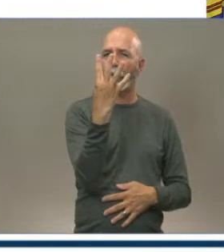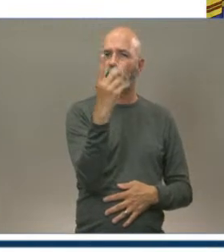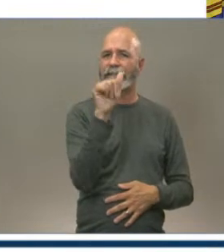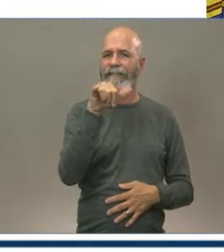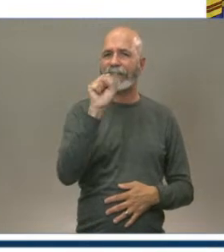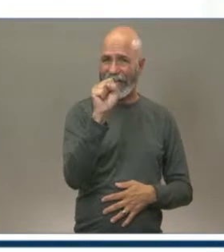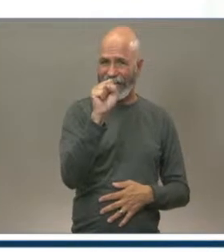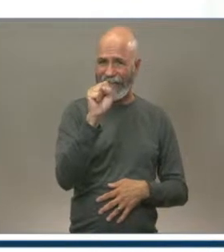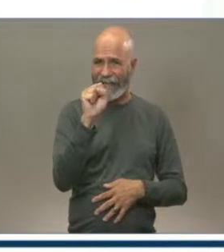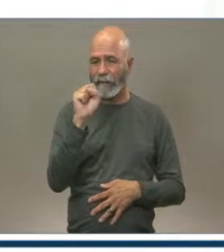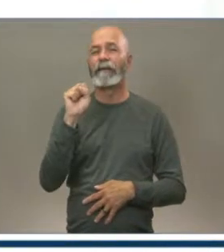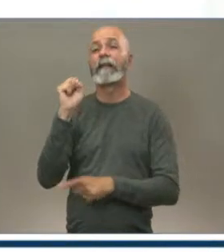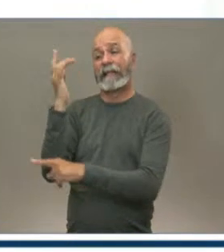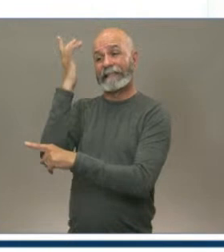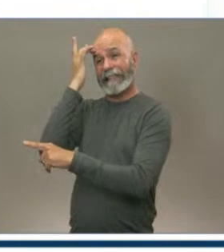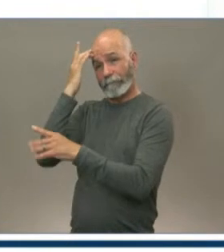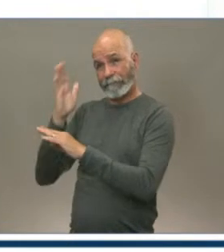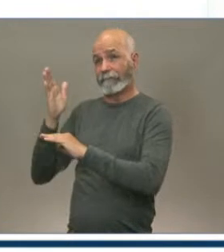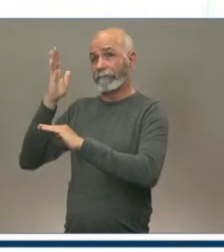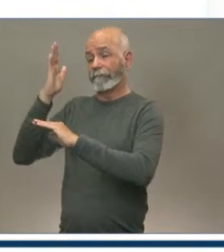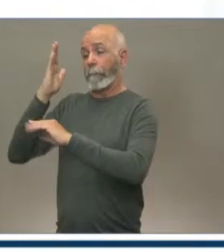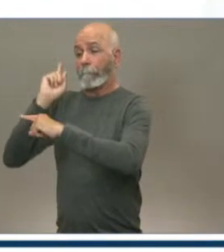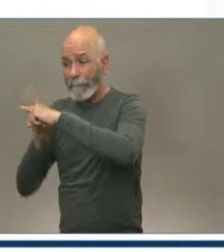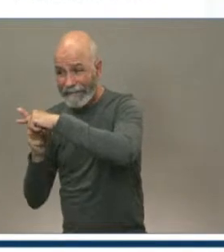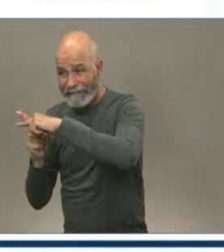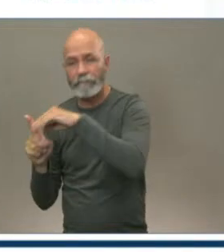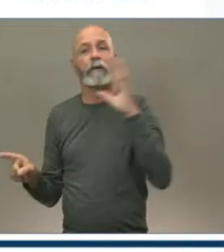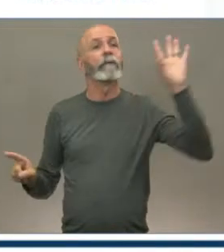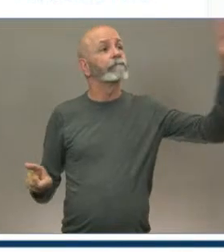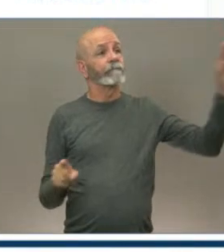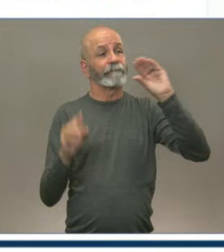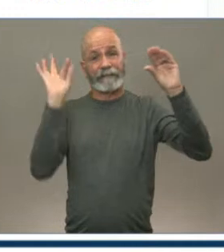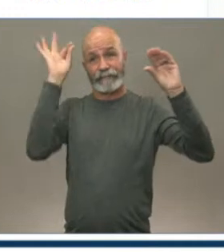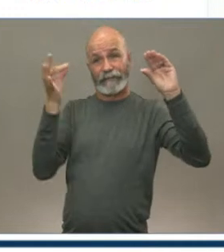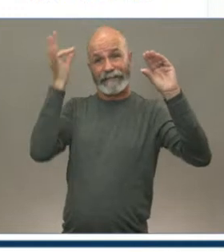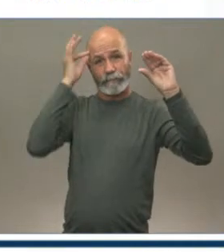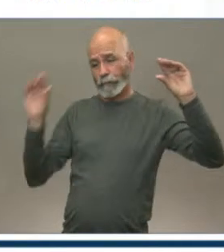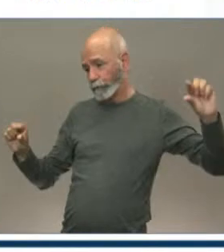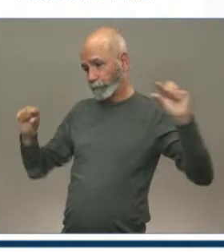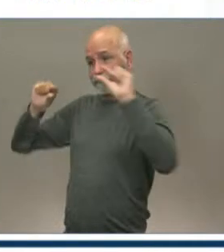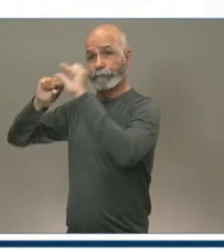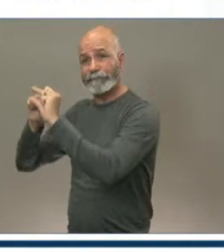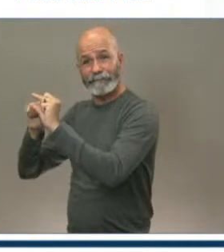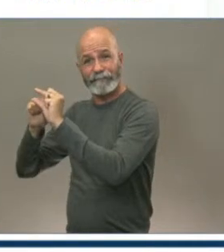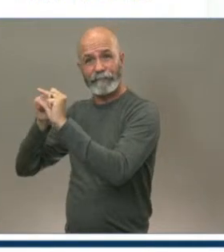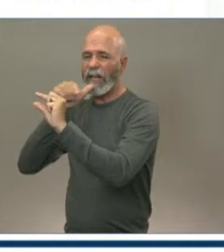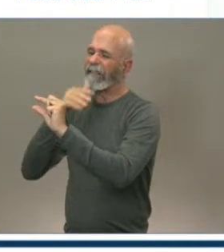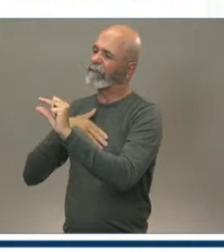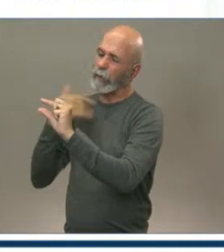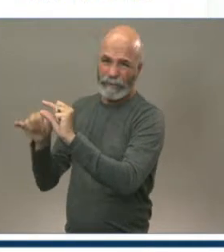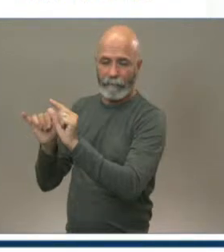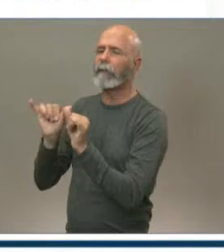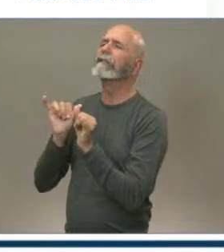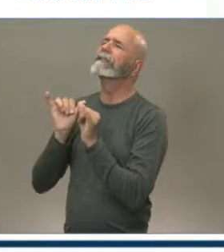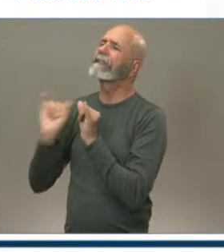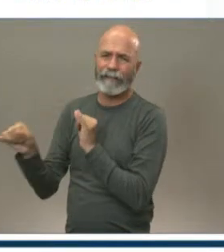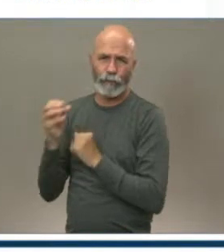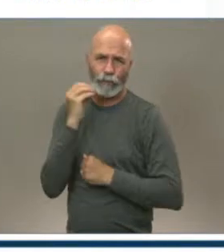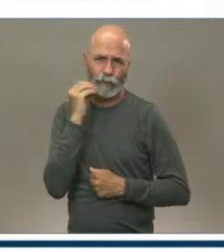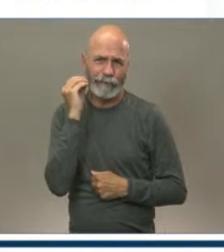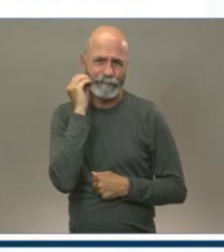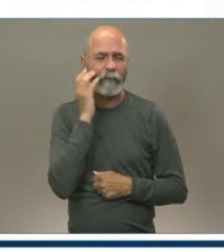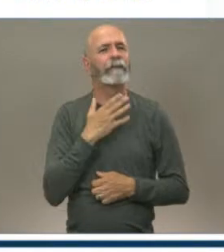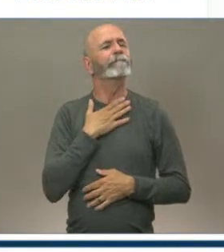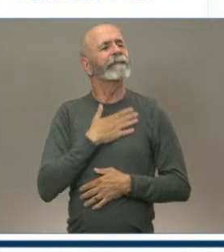federal program. We want employees to stay home if they're feeling unwell and follow public health protocols to help reduce the spread of